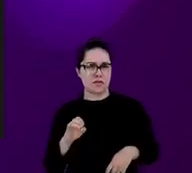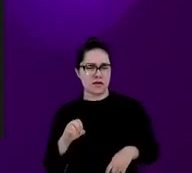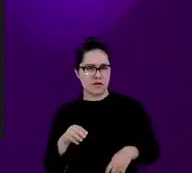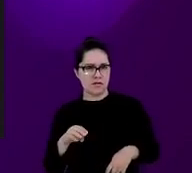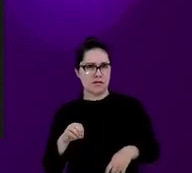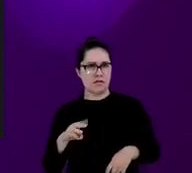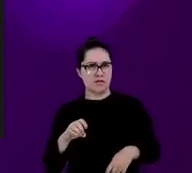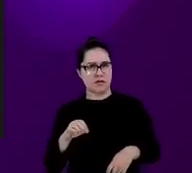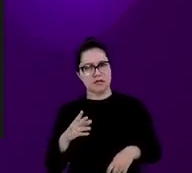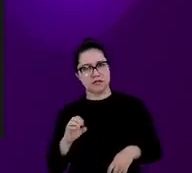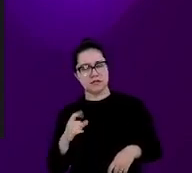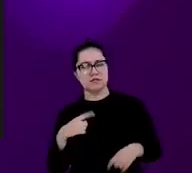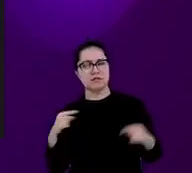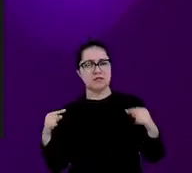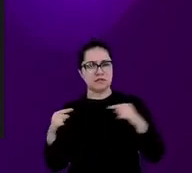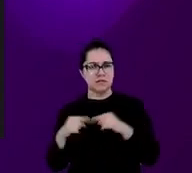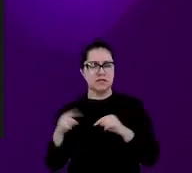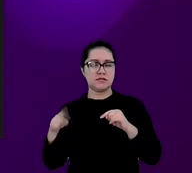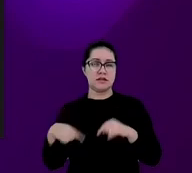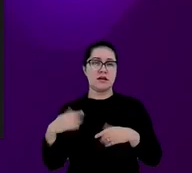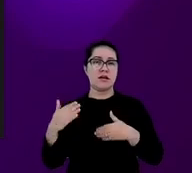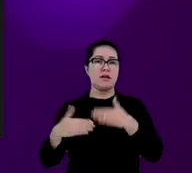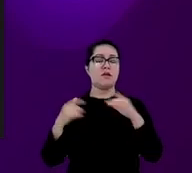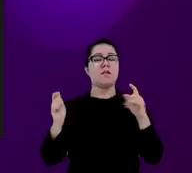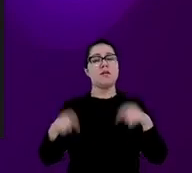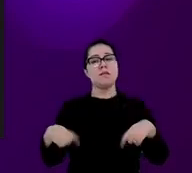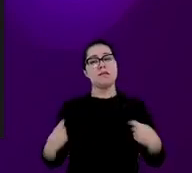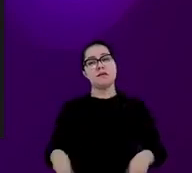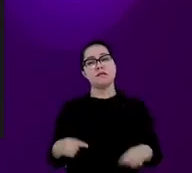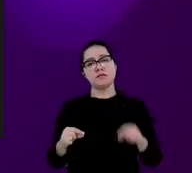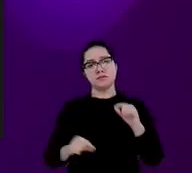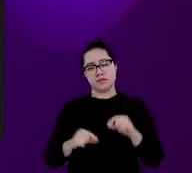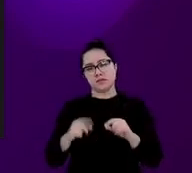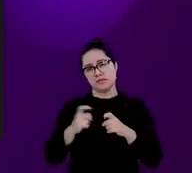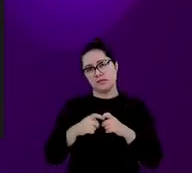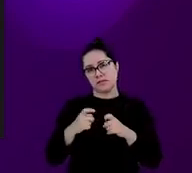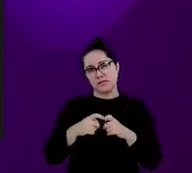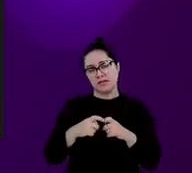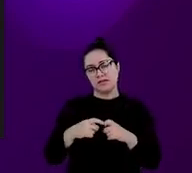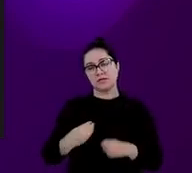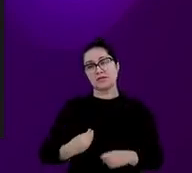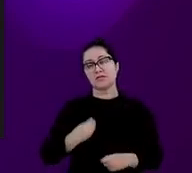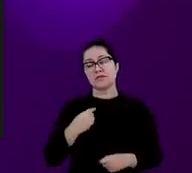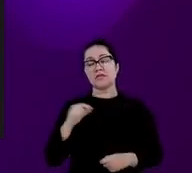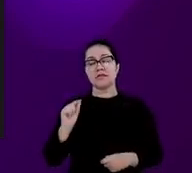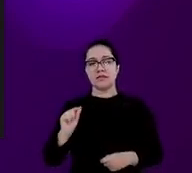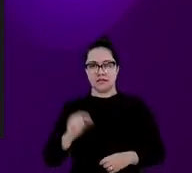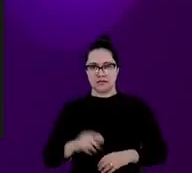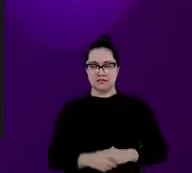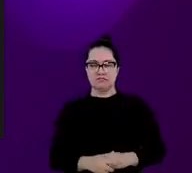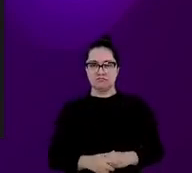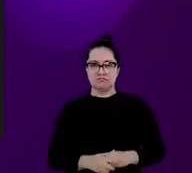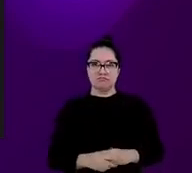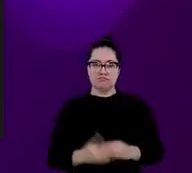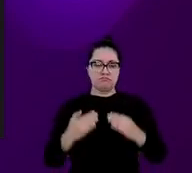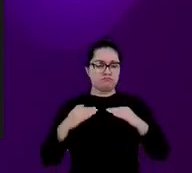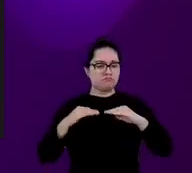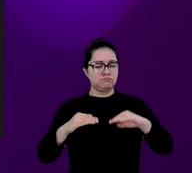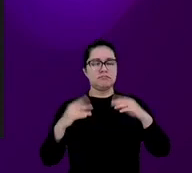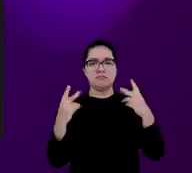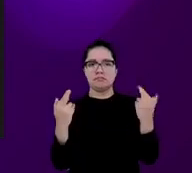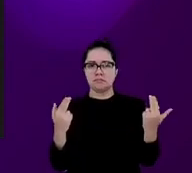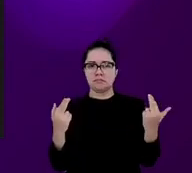together with it in order to make it much more scientific and not dependent of the